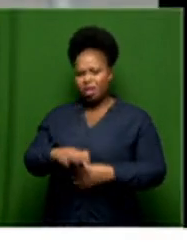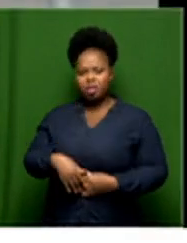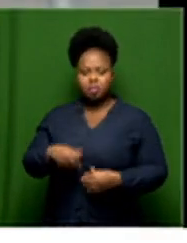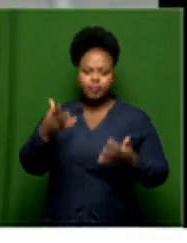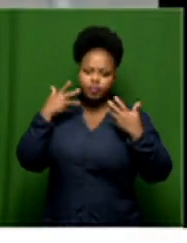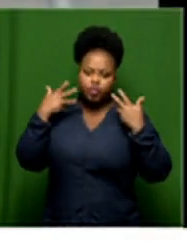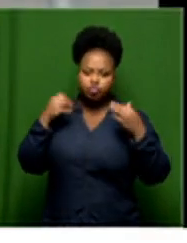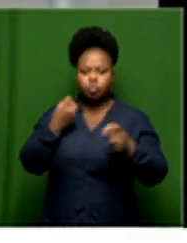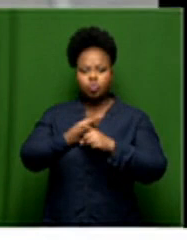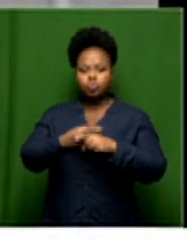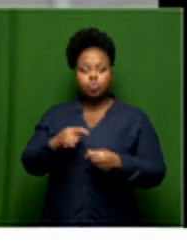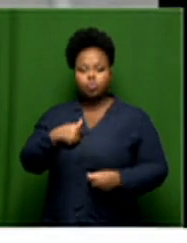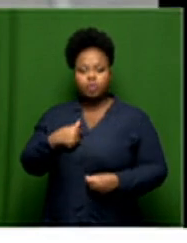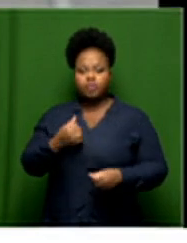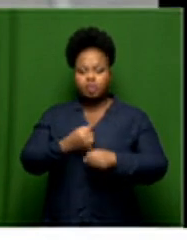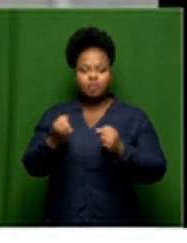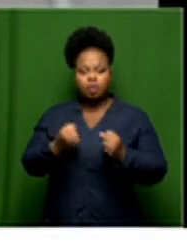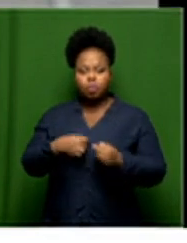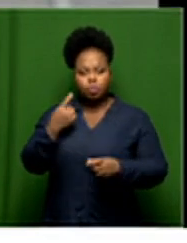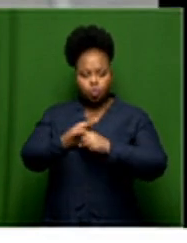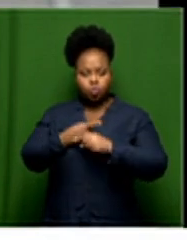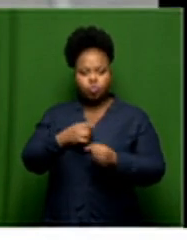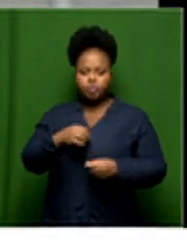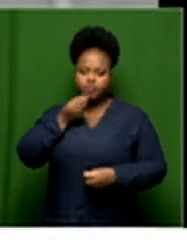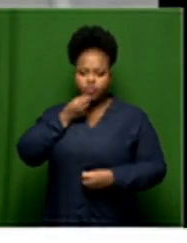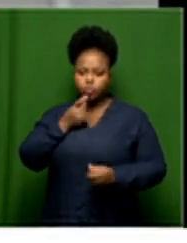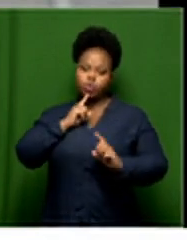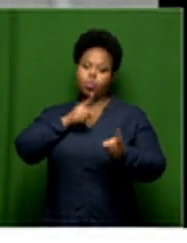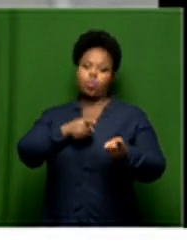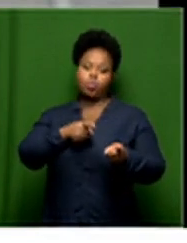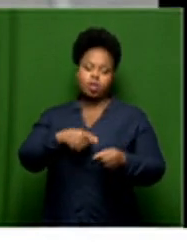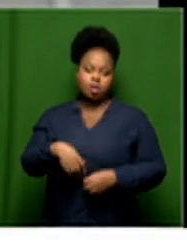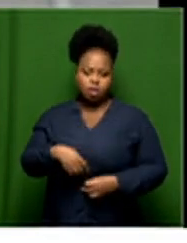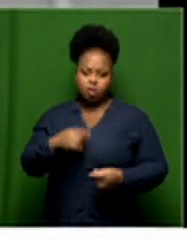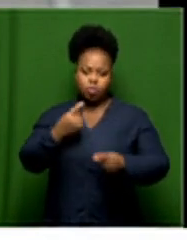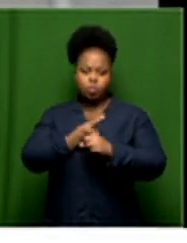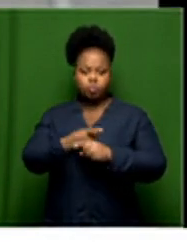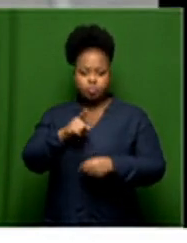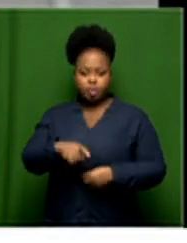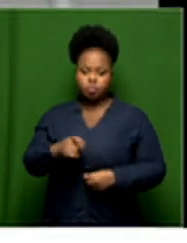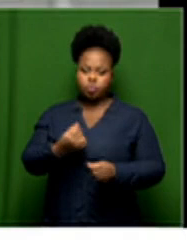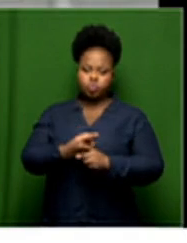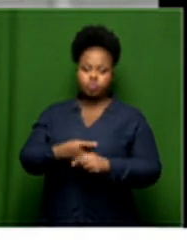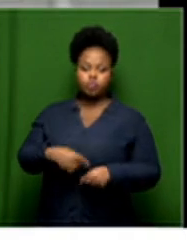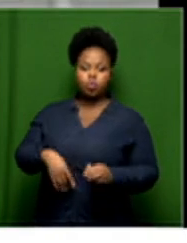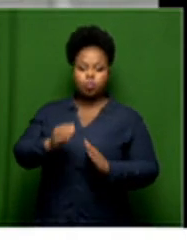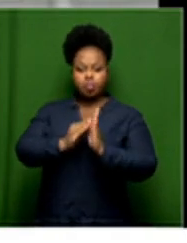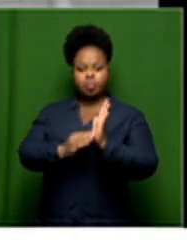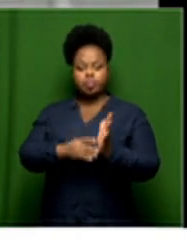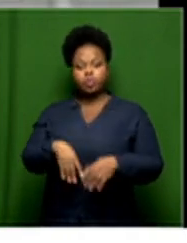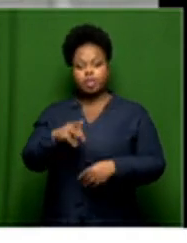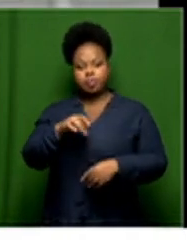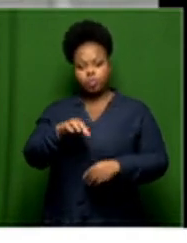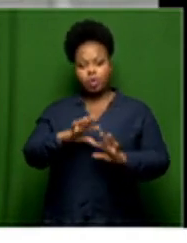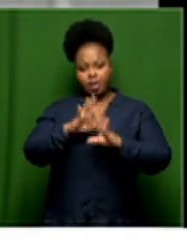freshest ingredients, and we've never wavered from making all our food on order. And that's been one of the tenets of the menu since we started.